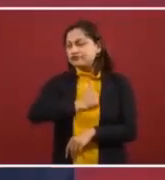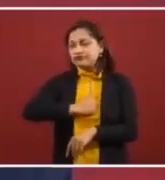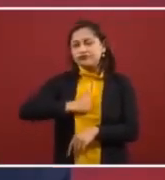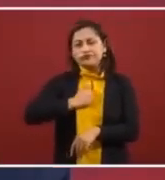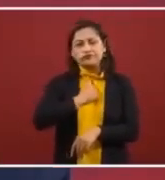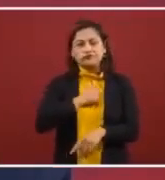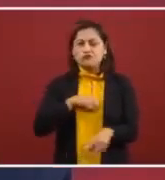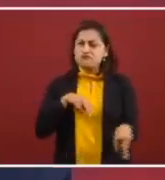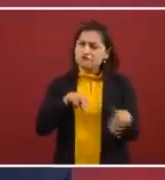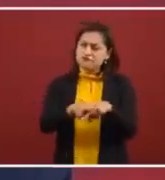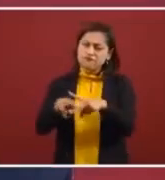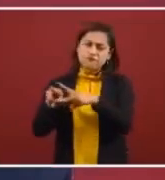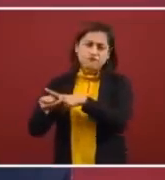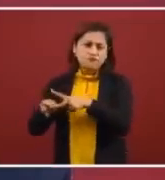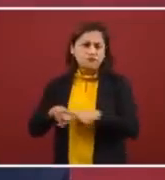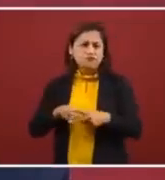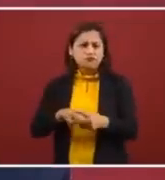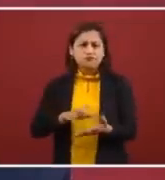massacres.